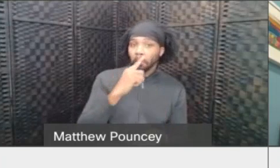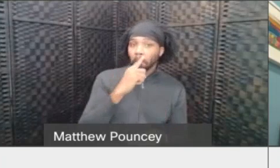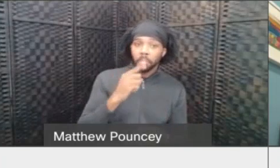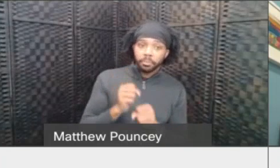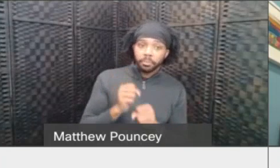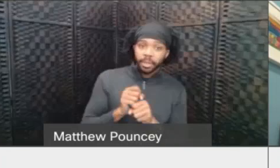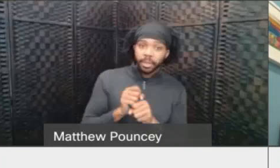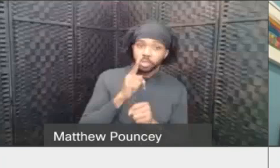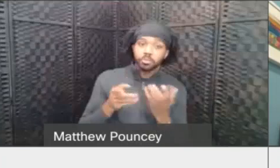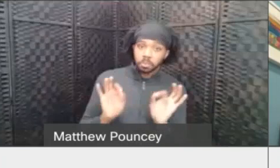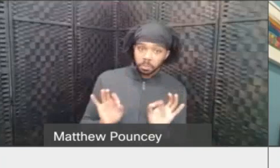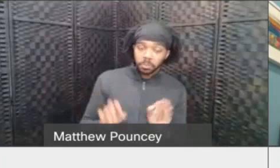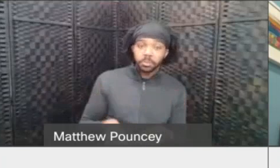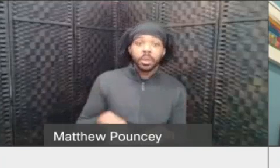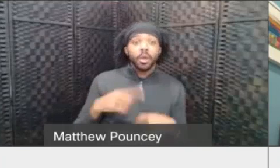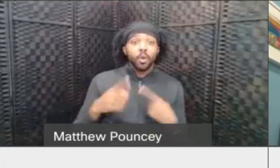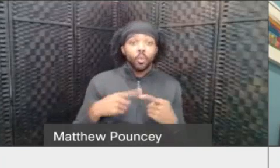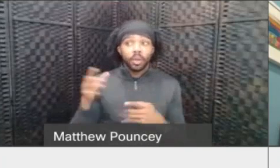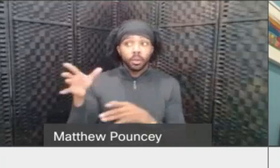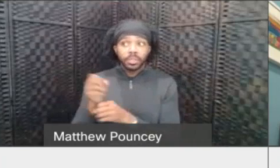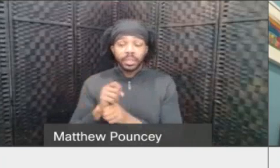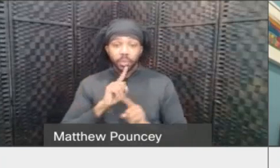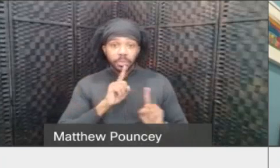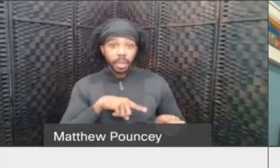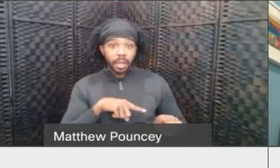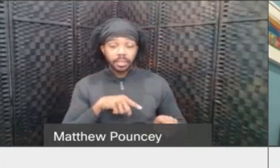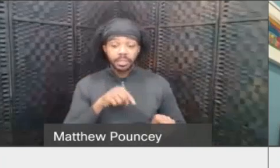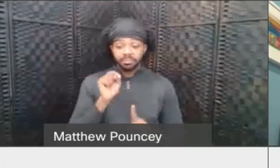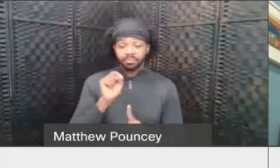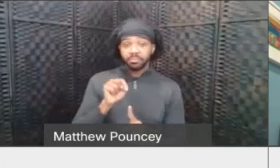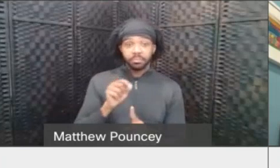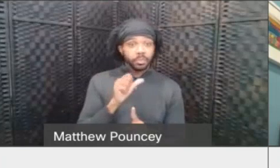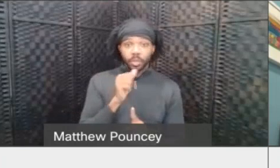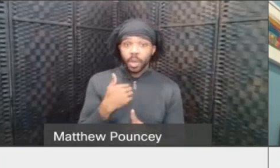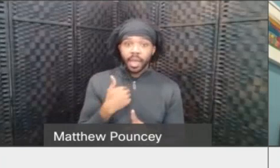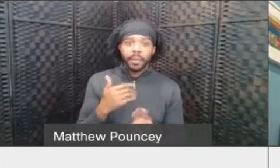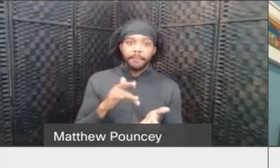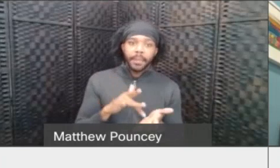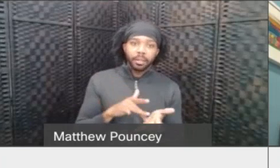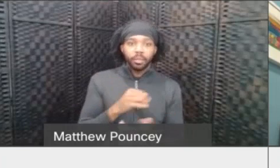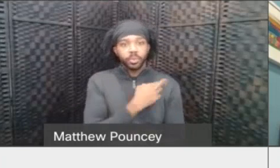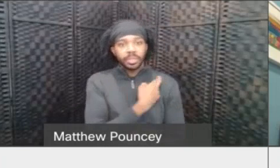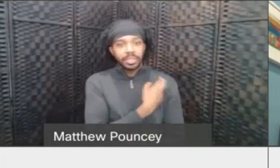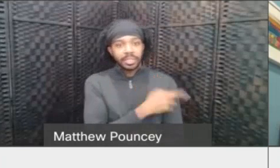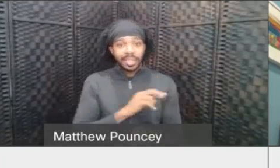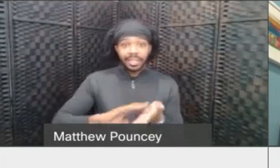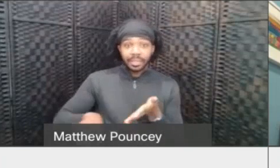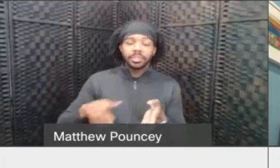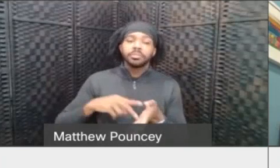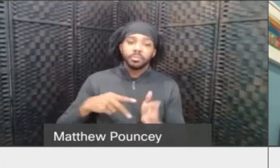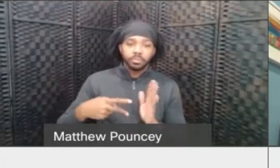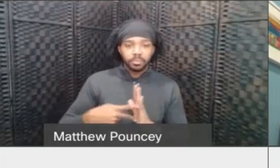as they receive that response, if they do not have either a medical or a religious exemption, they are